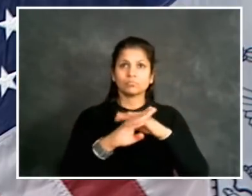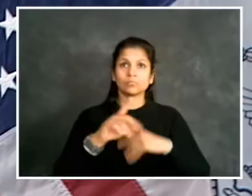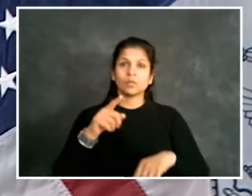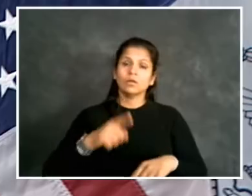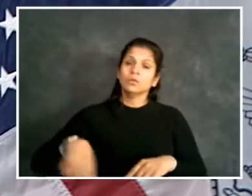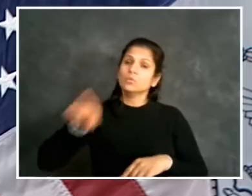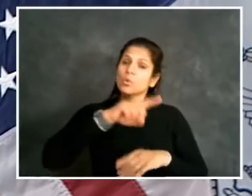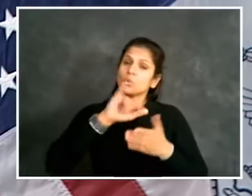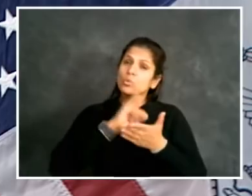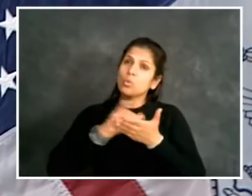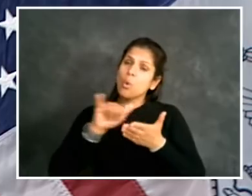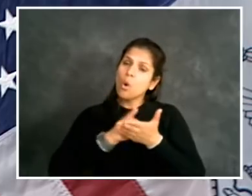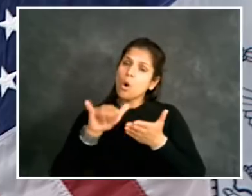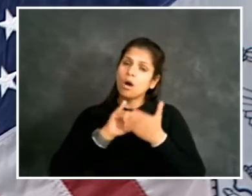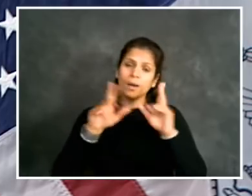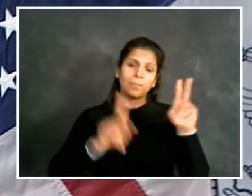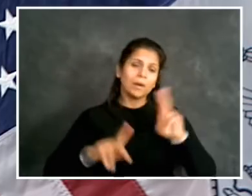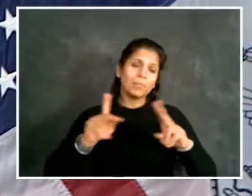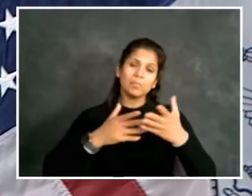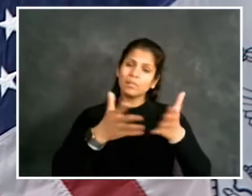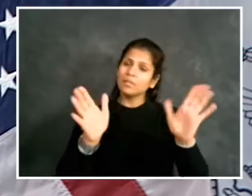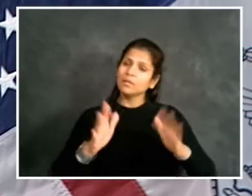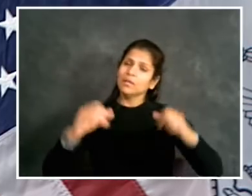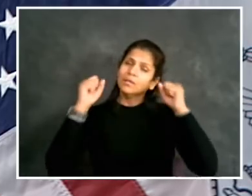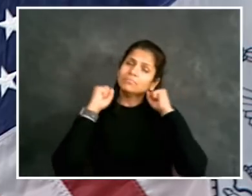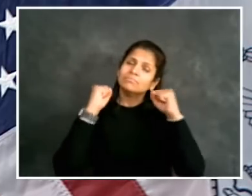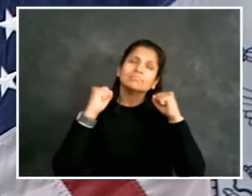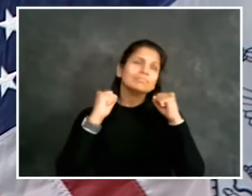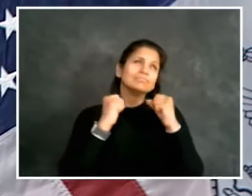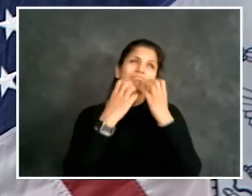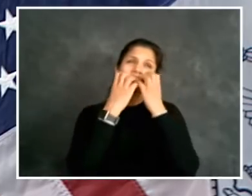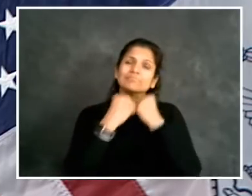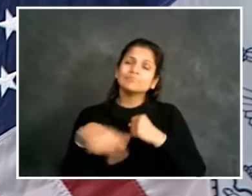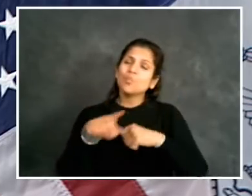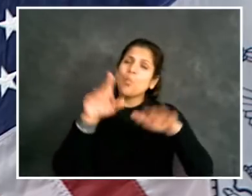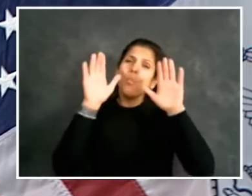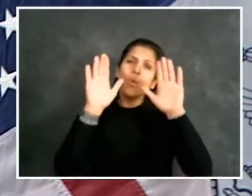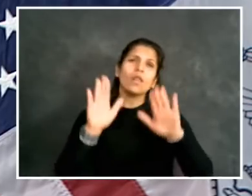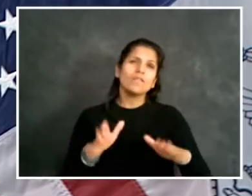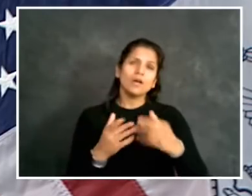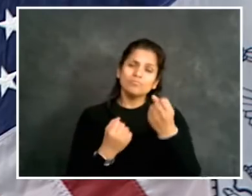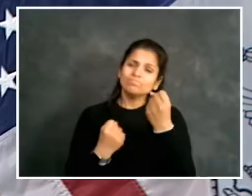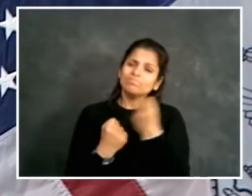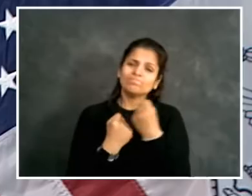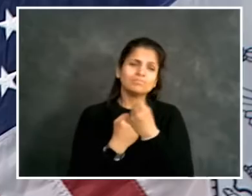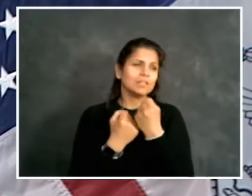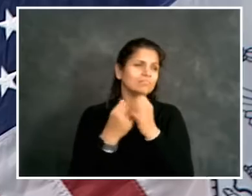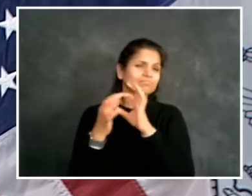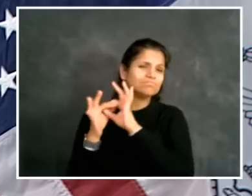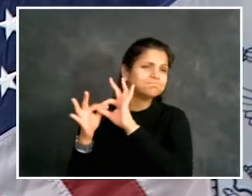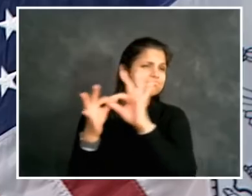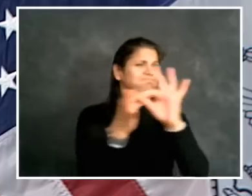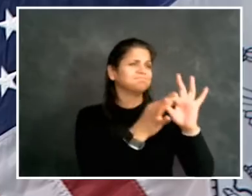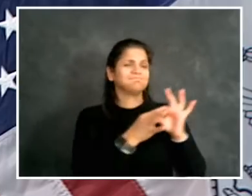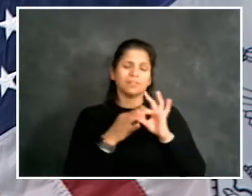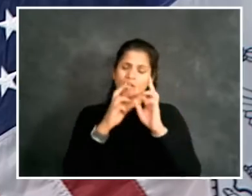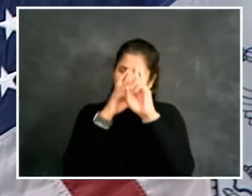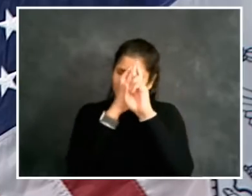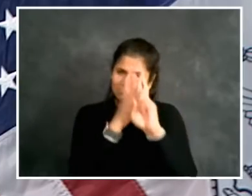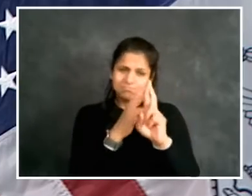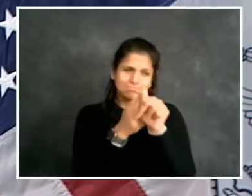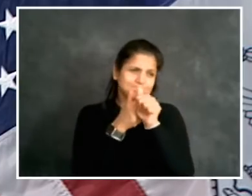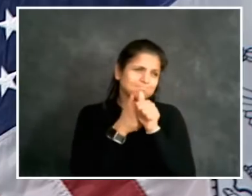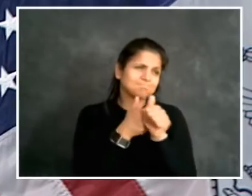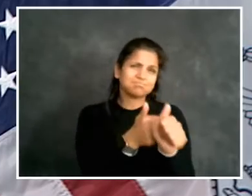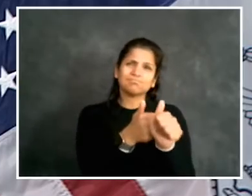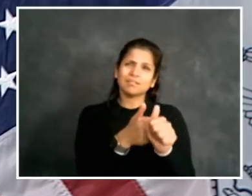do everything we can to help people use those face coverings. But I want to ask everyone, with the people in your life, please,